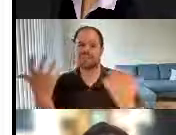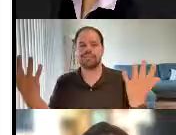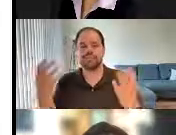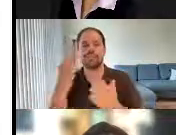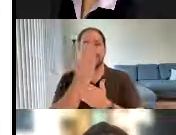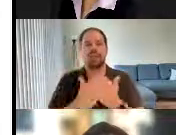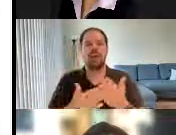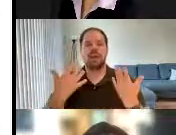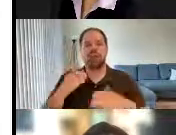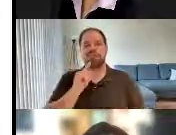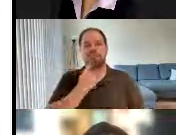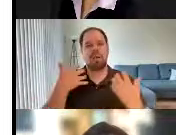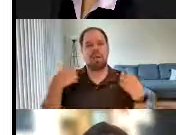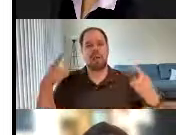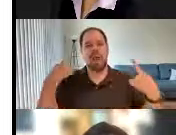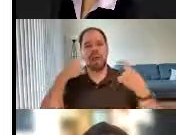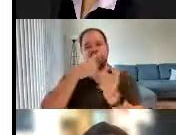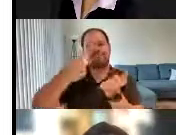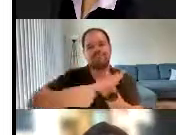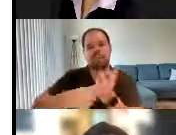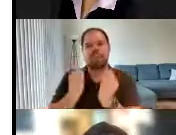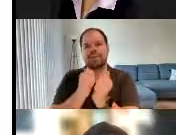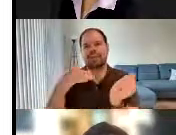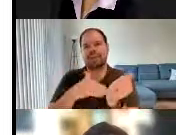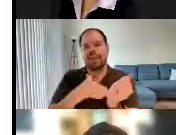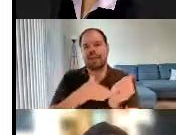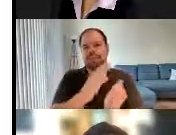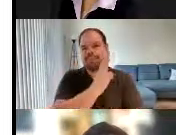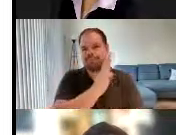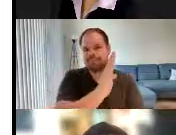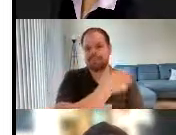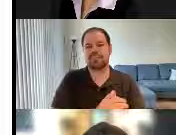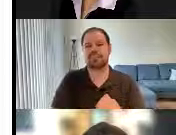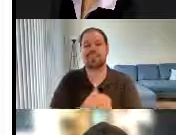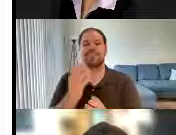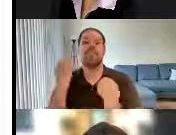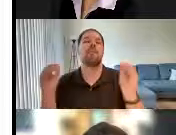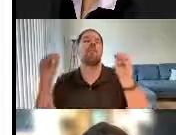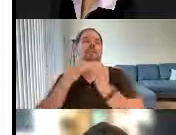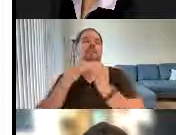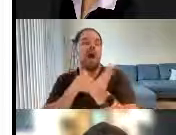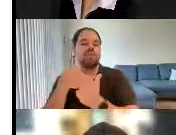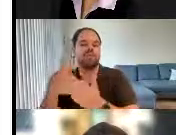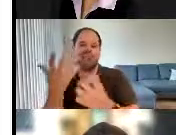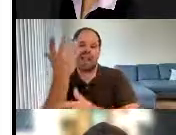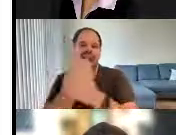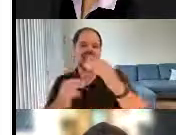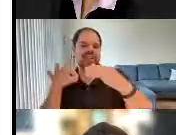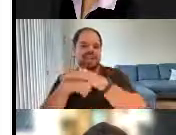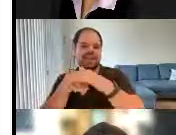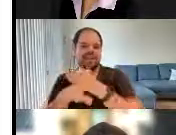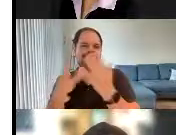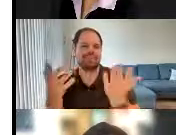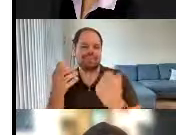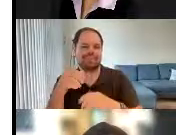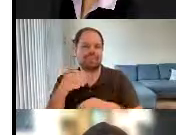You might wonder why disabled individuals are not getting vaccinated. There may be a lot of complex